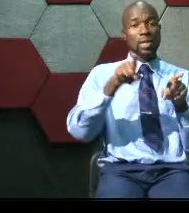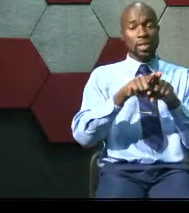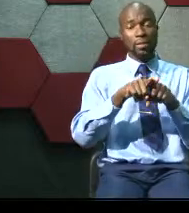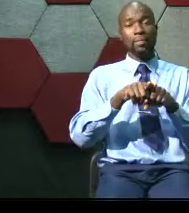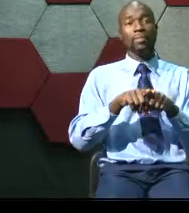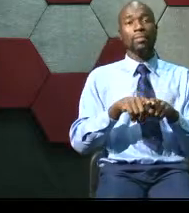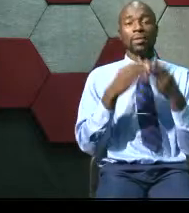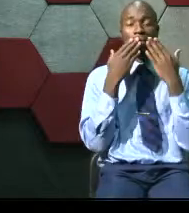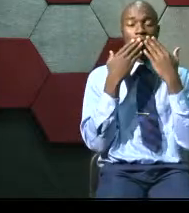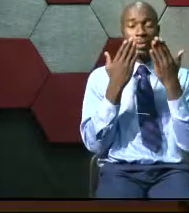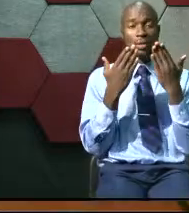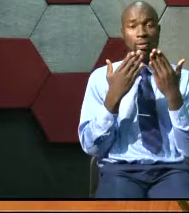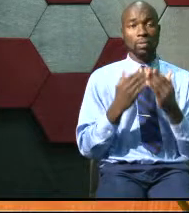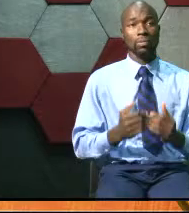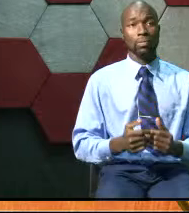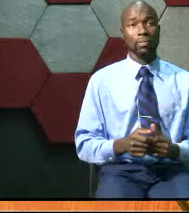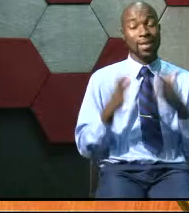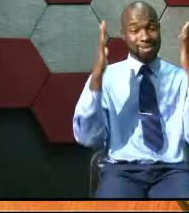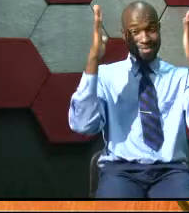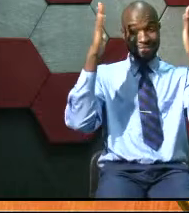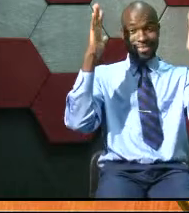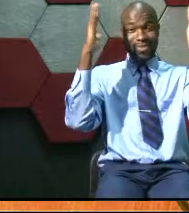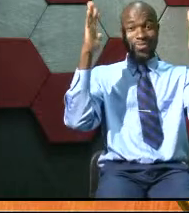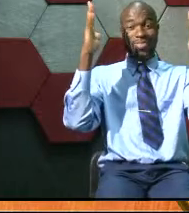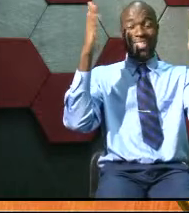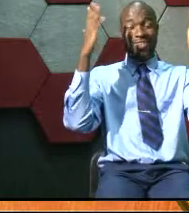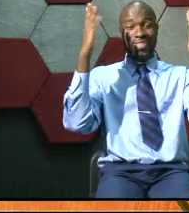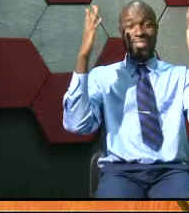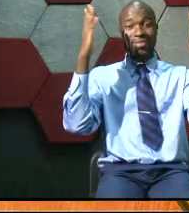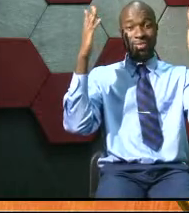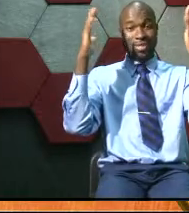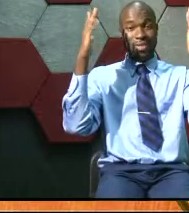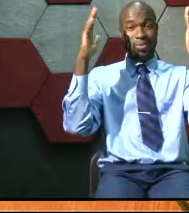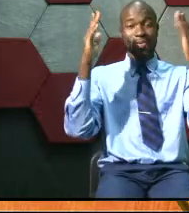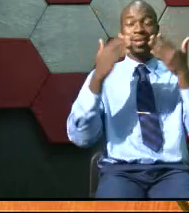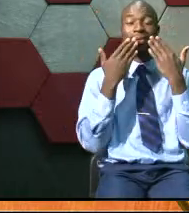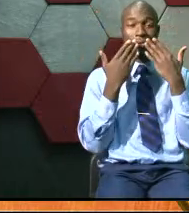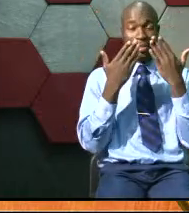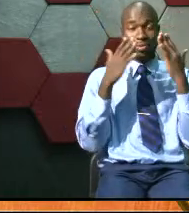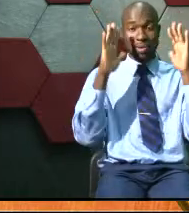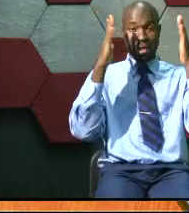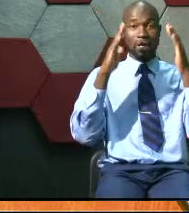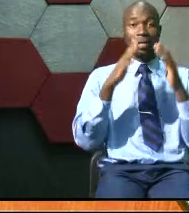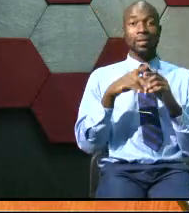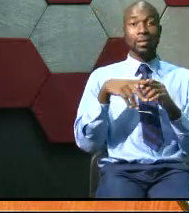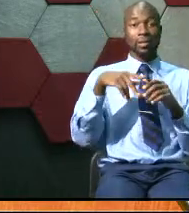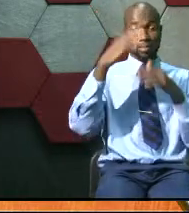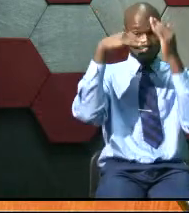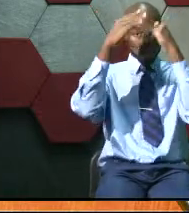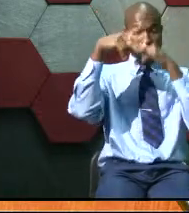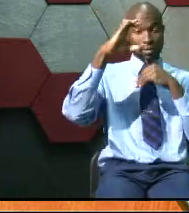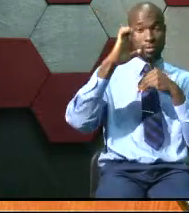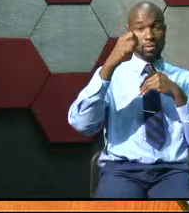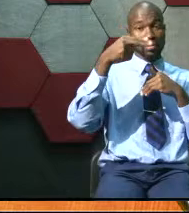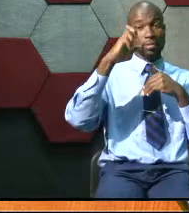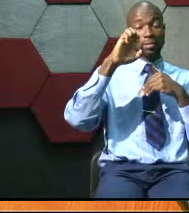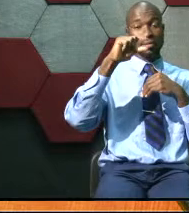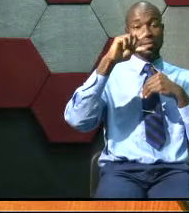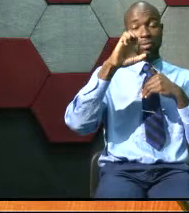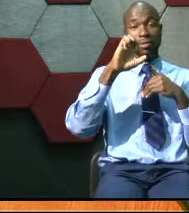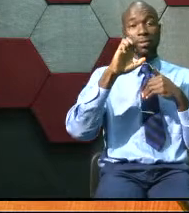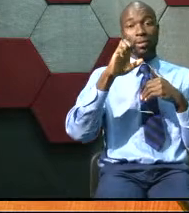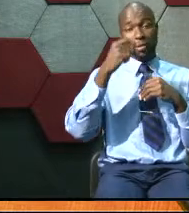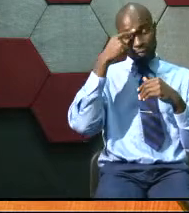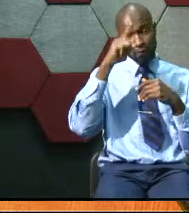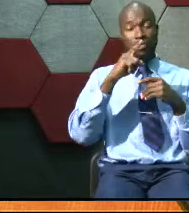endeavors. Thank you. Thank you so much, Professor Chege, for those warm remarks on behalf, of course,